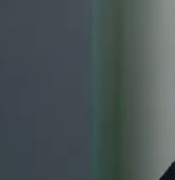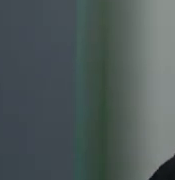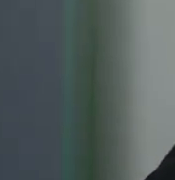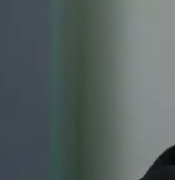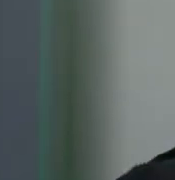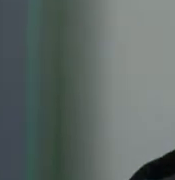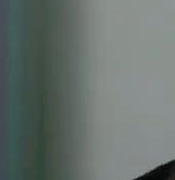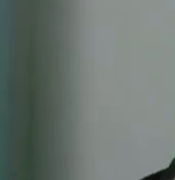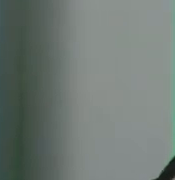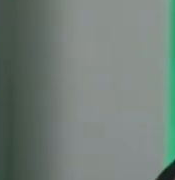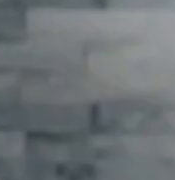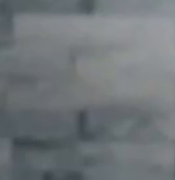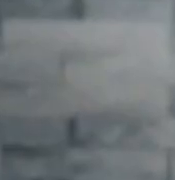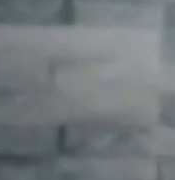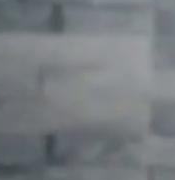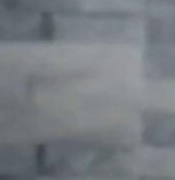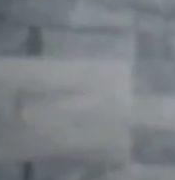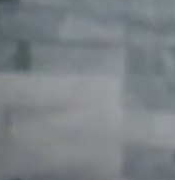That's how it's gonna go.